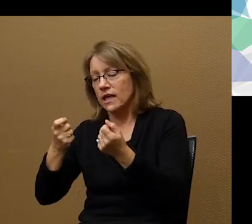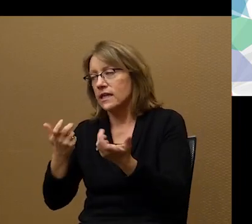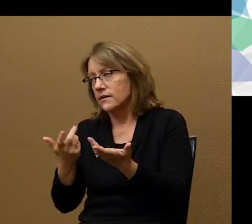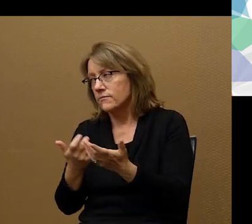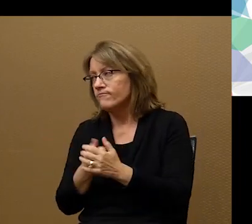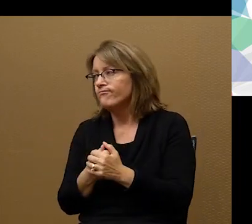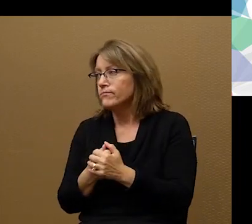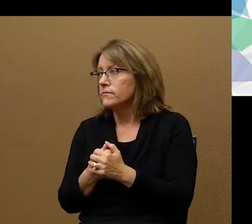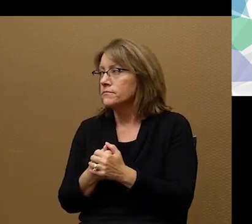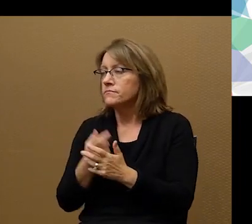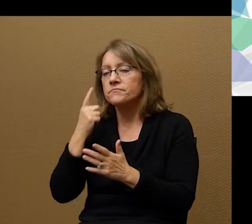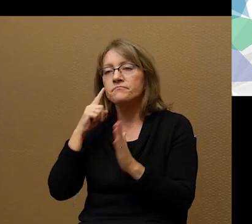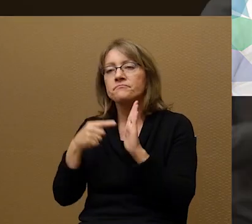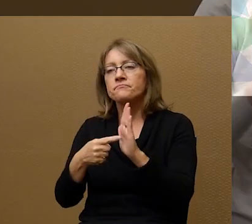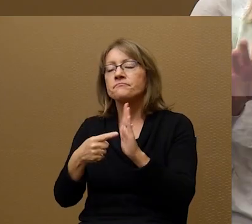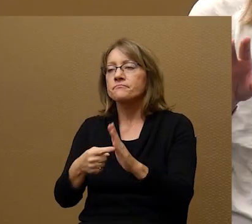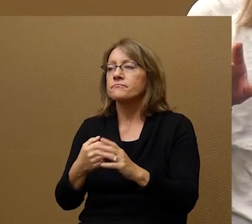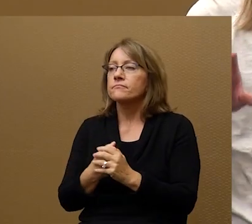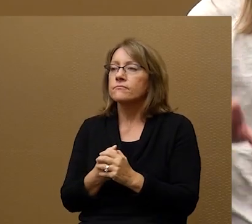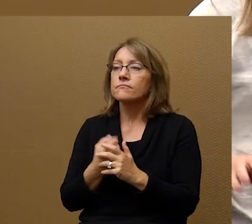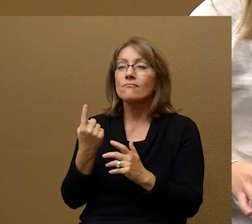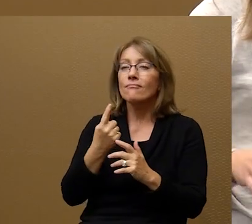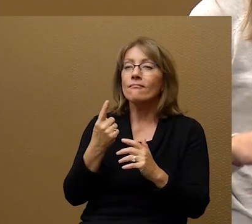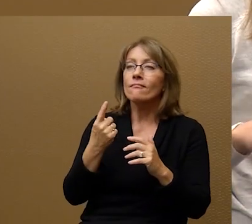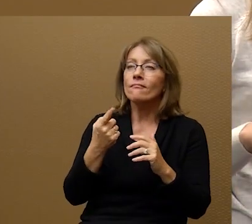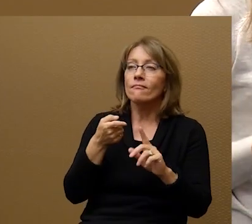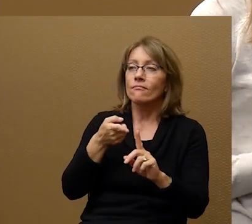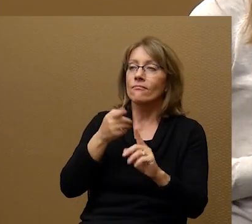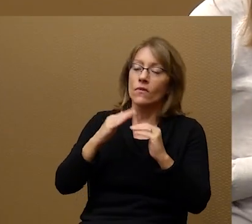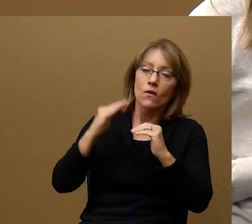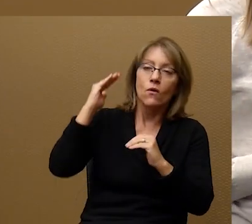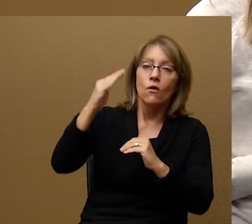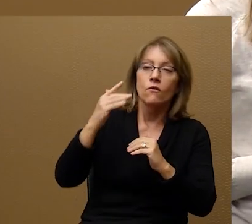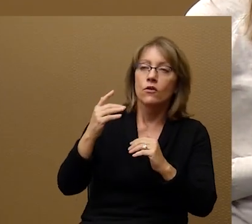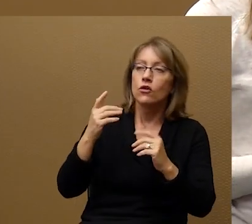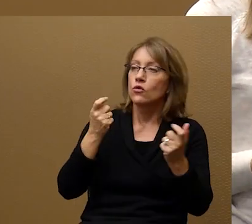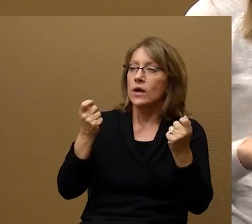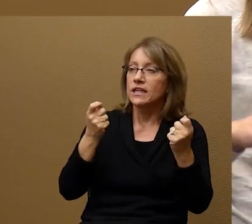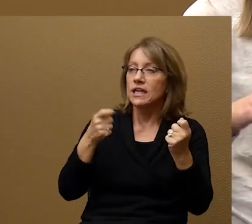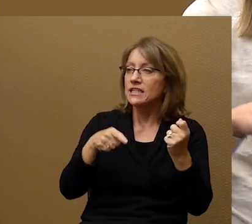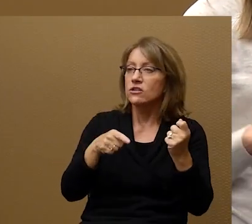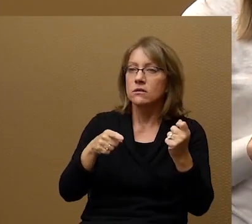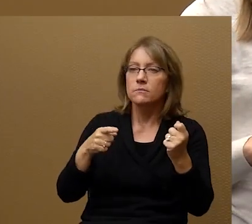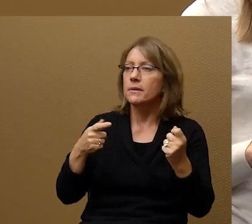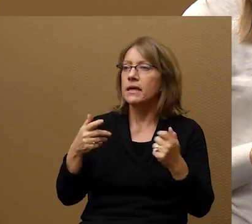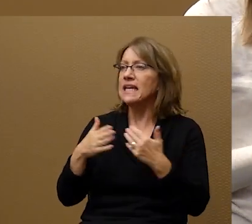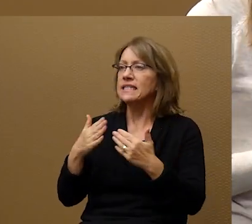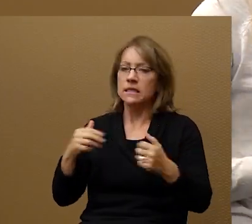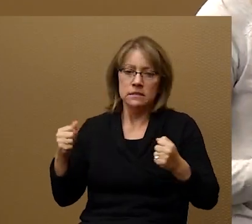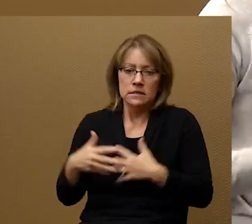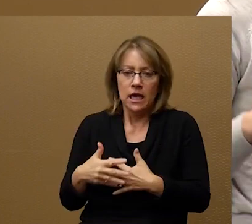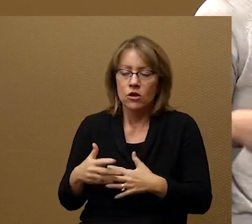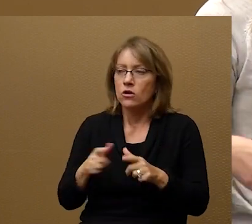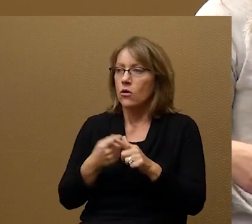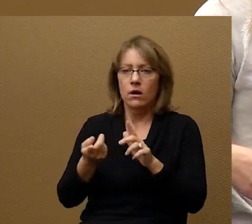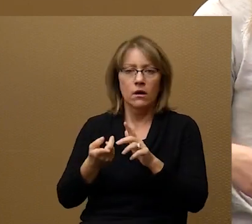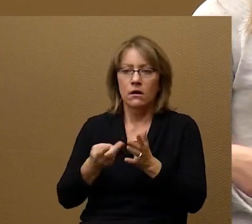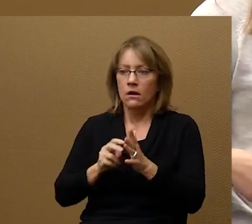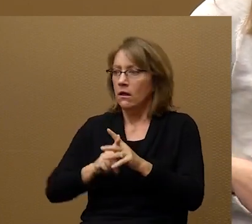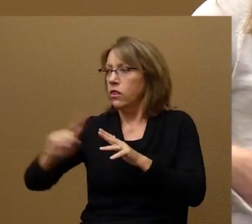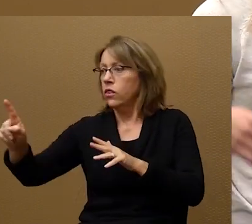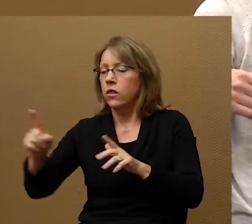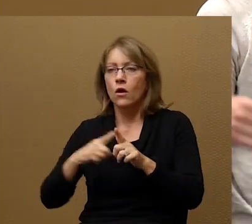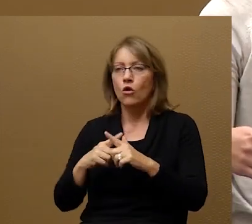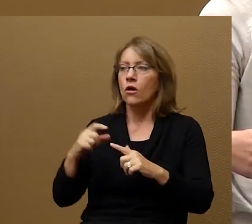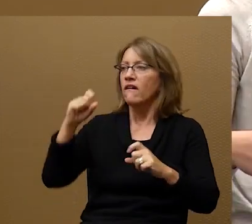So for someone who has overregulation, they might be frightened easily, they might escape, or they might fight